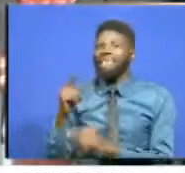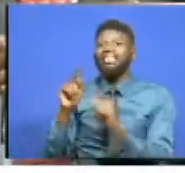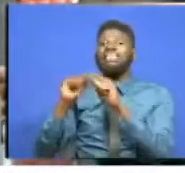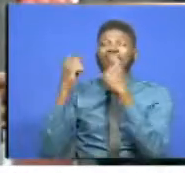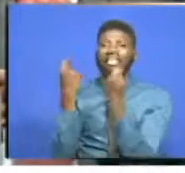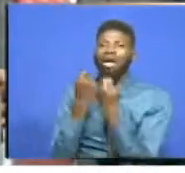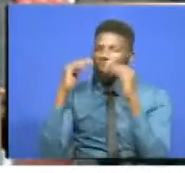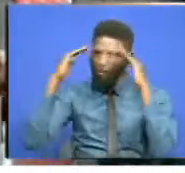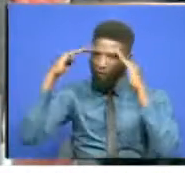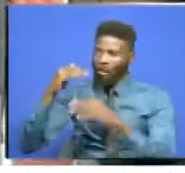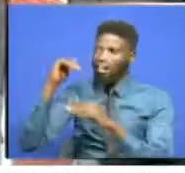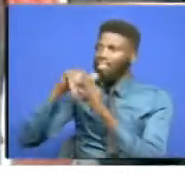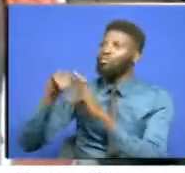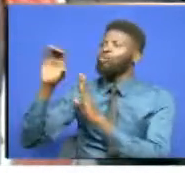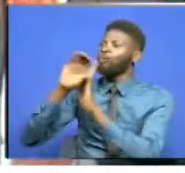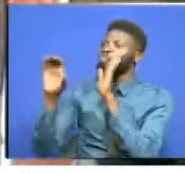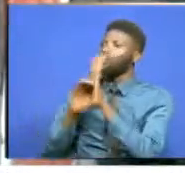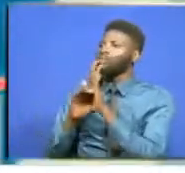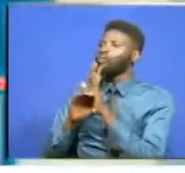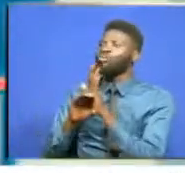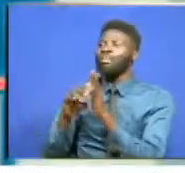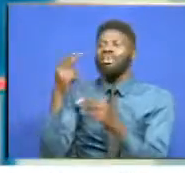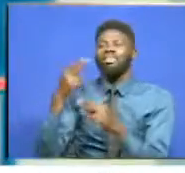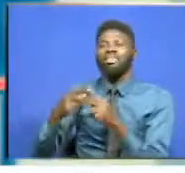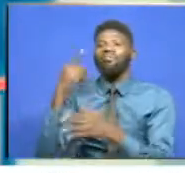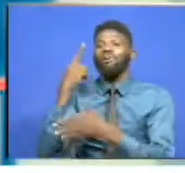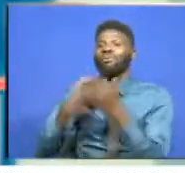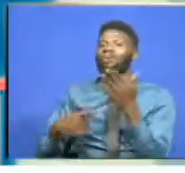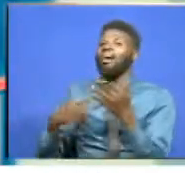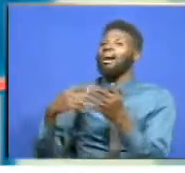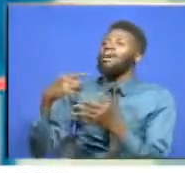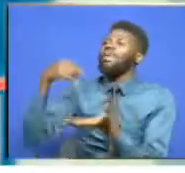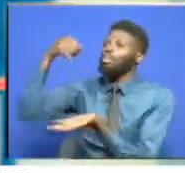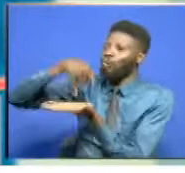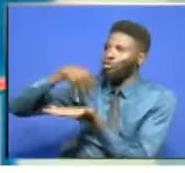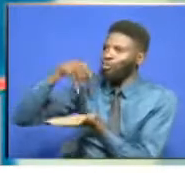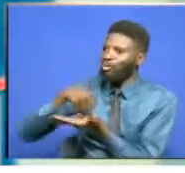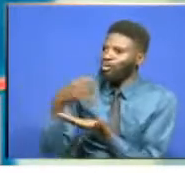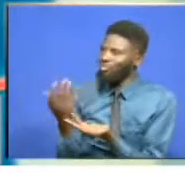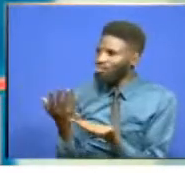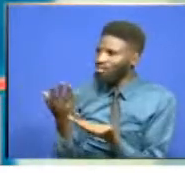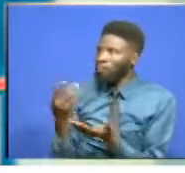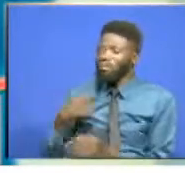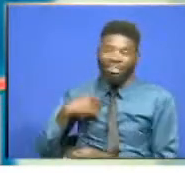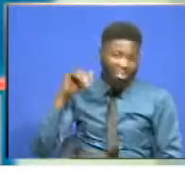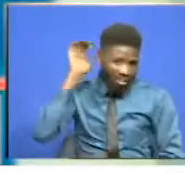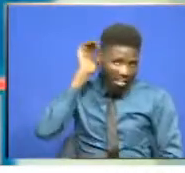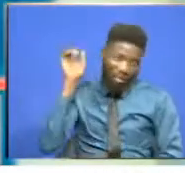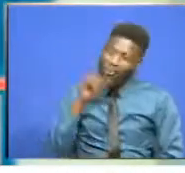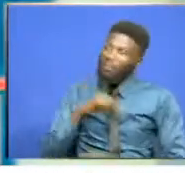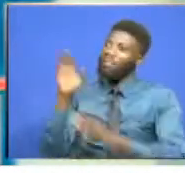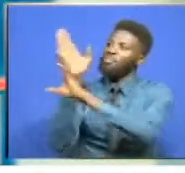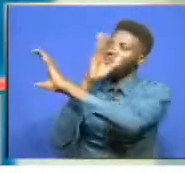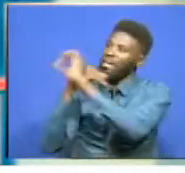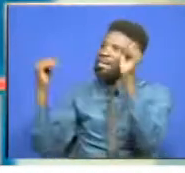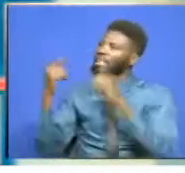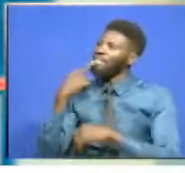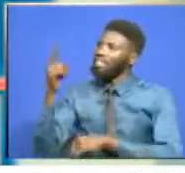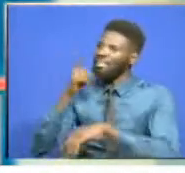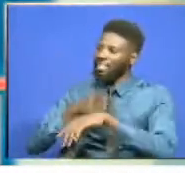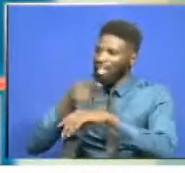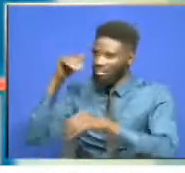the constitution it is called inclusivity. Yeah, and I heard the president say it very bluntly when he was in